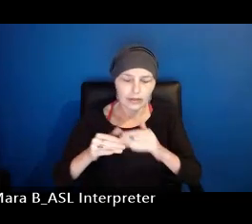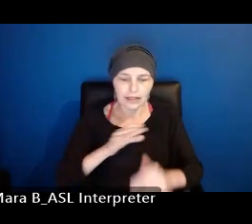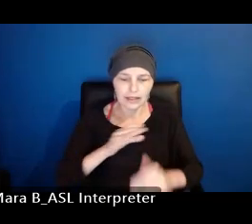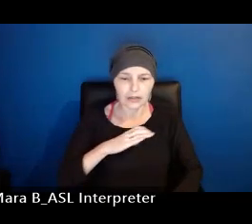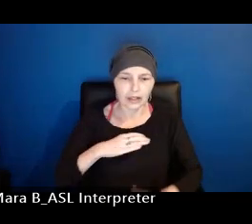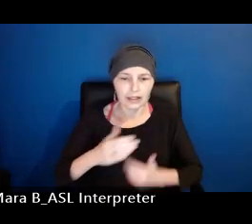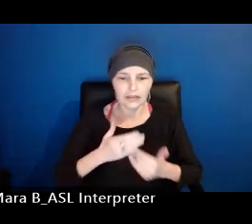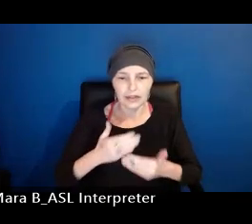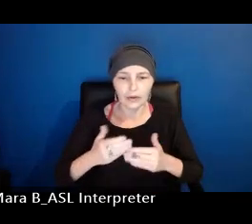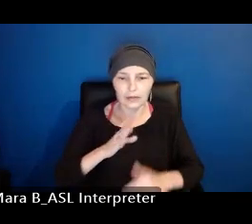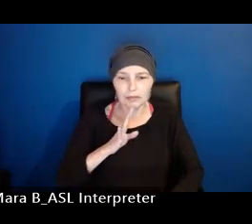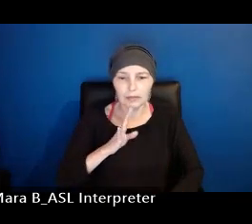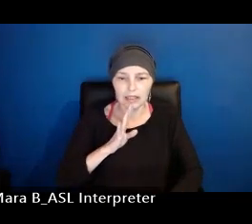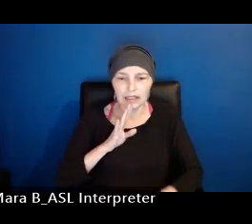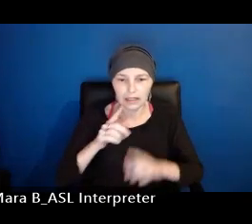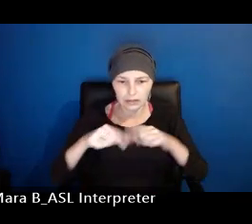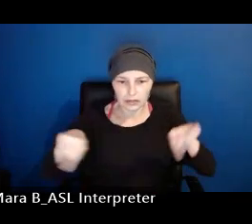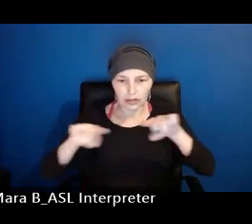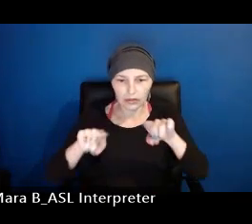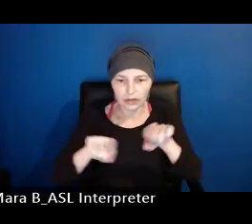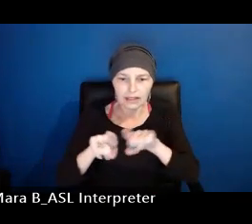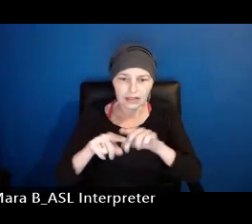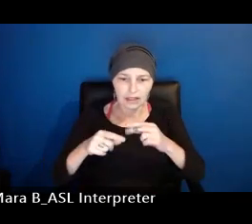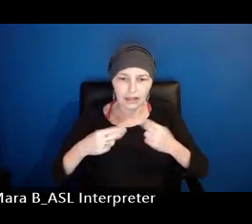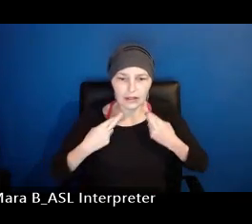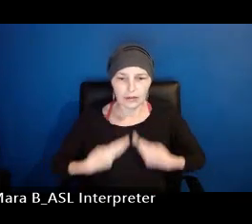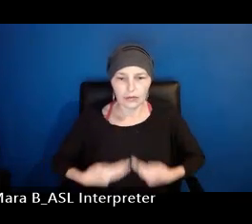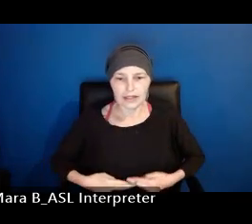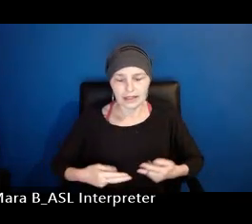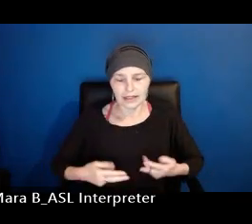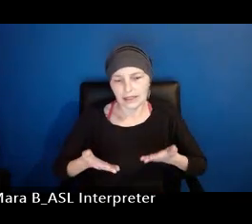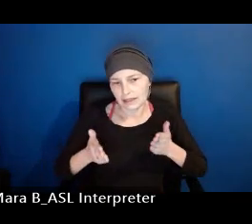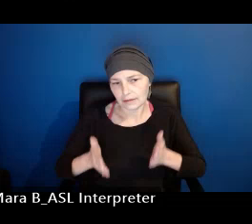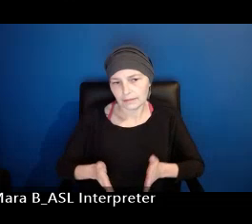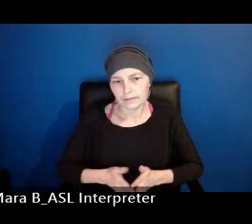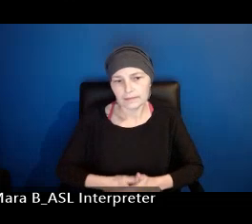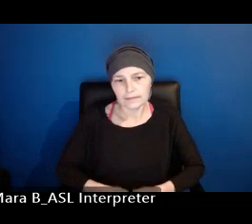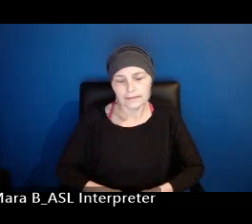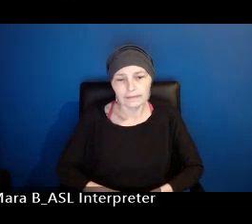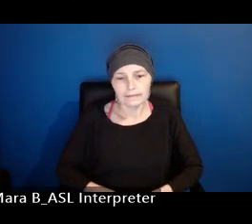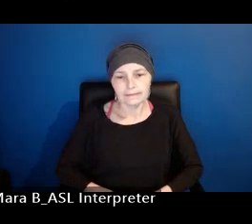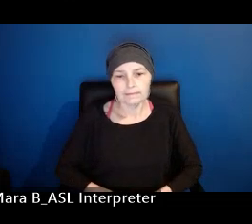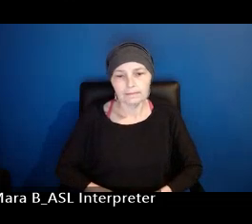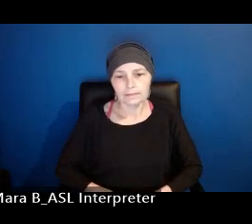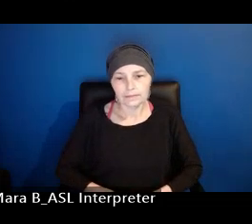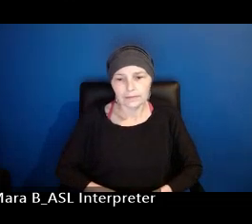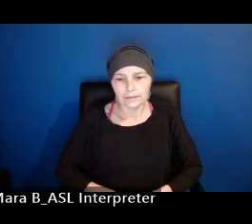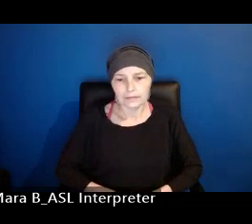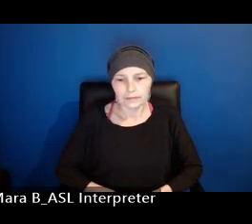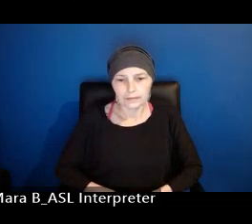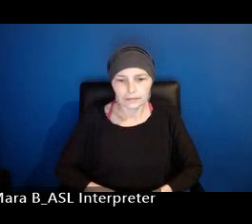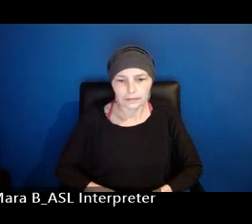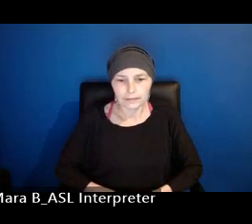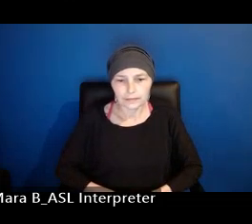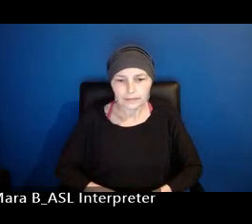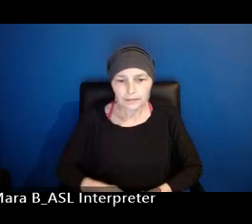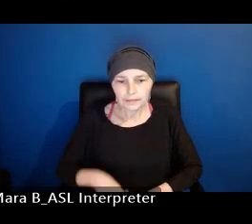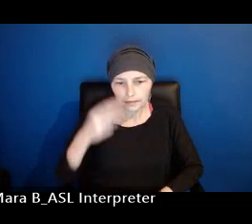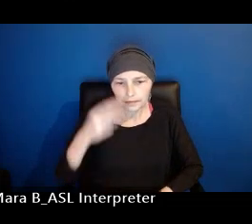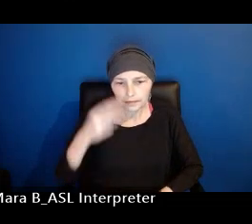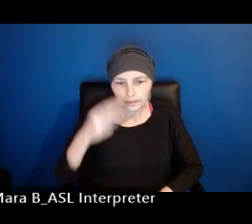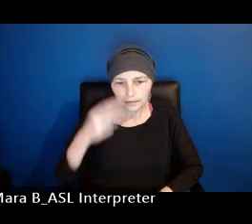to you today just as a resident. But my the reason why I would